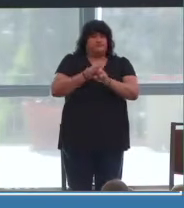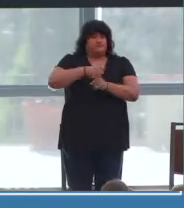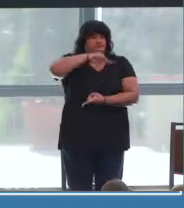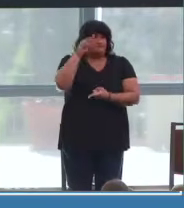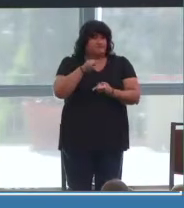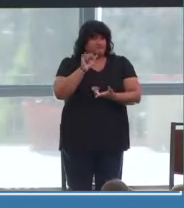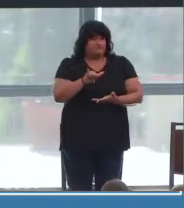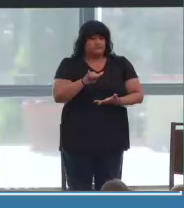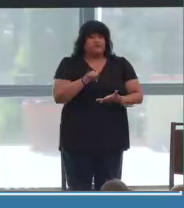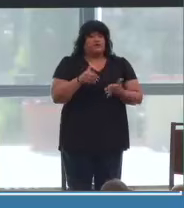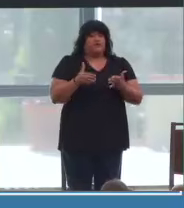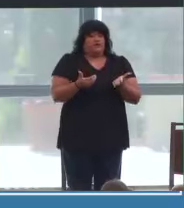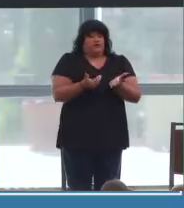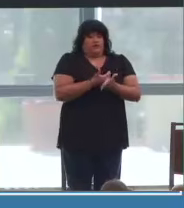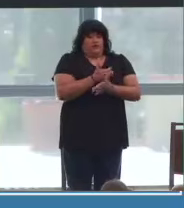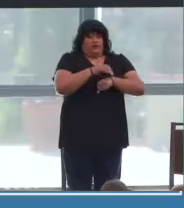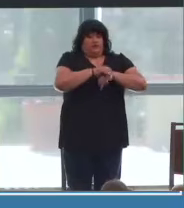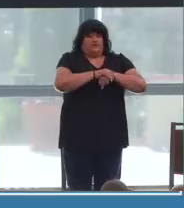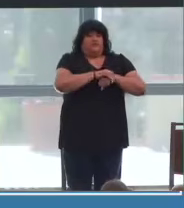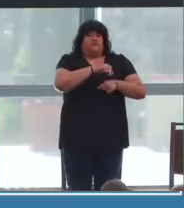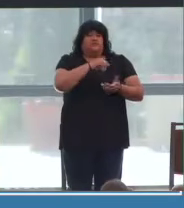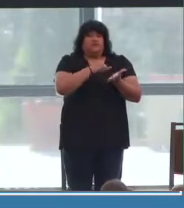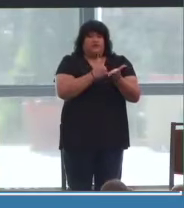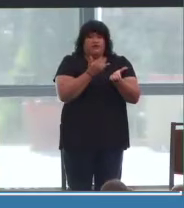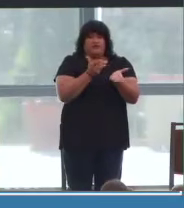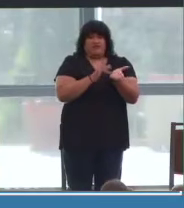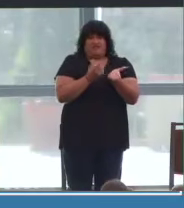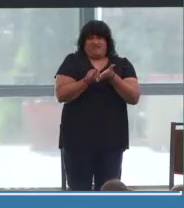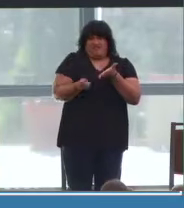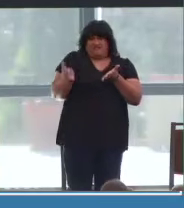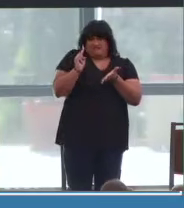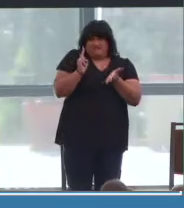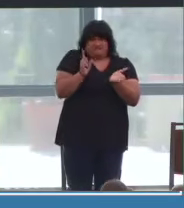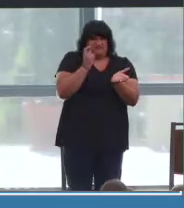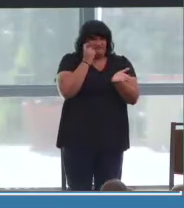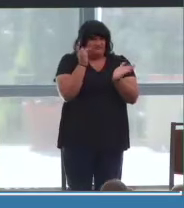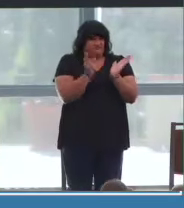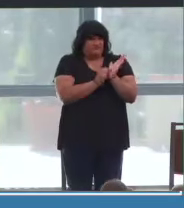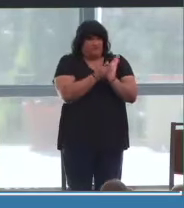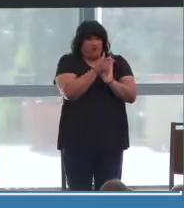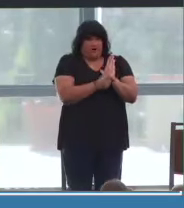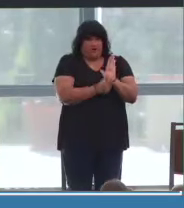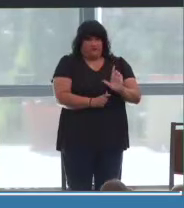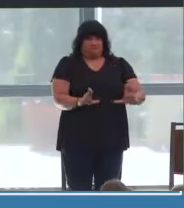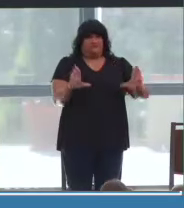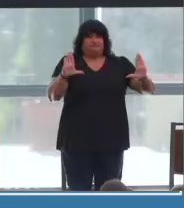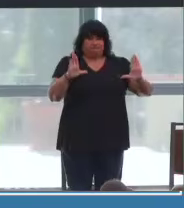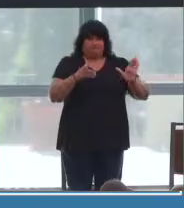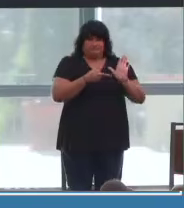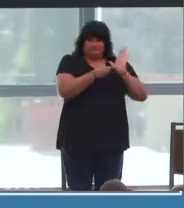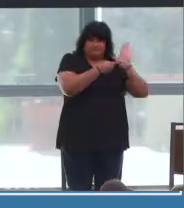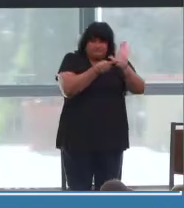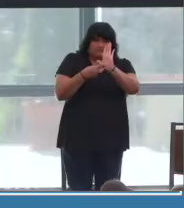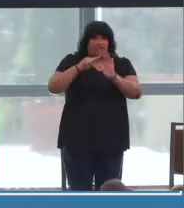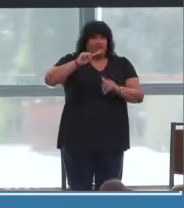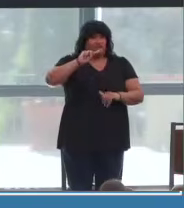In the New England Journal of Medicine last week, there was an article on the first drug that